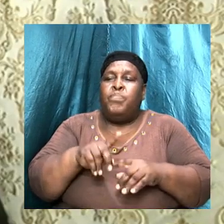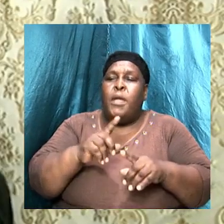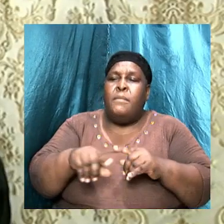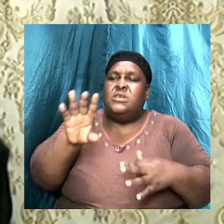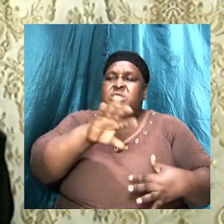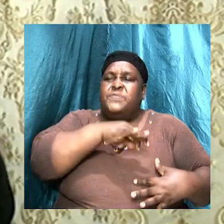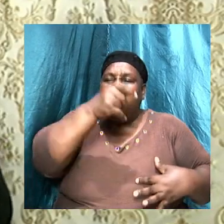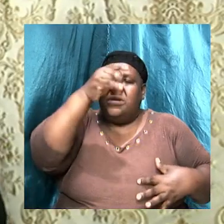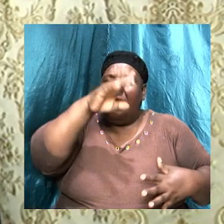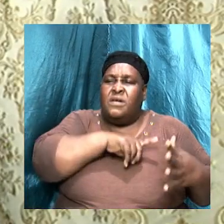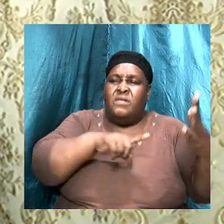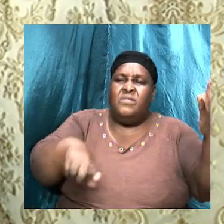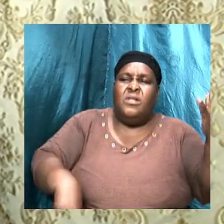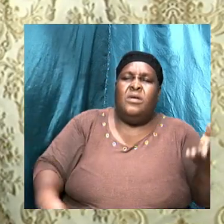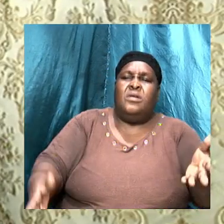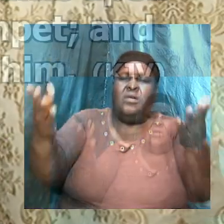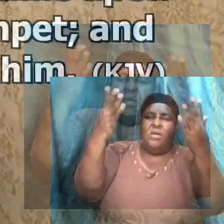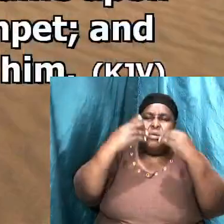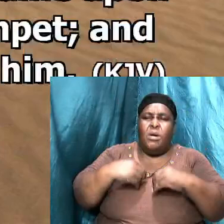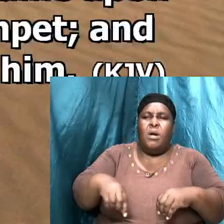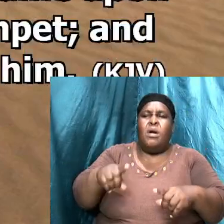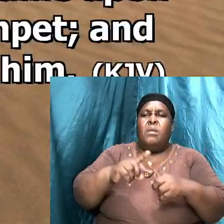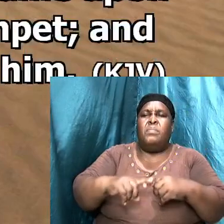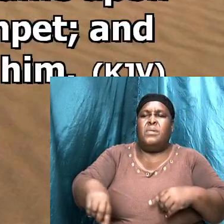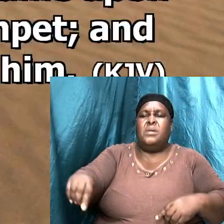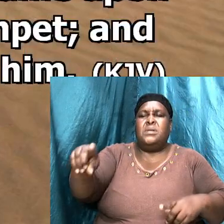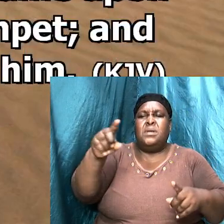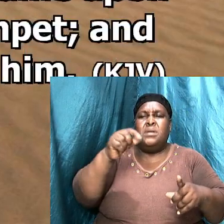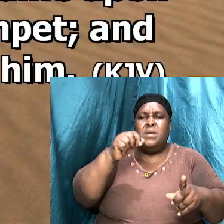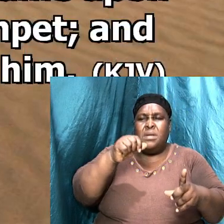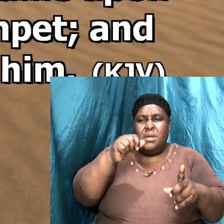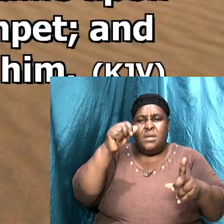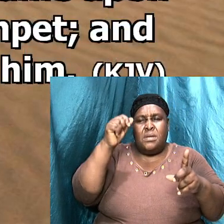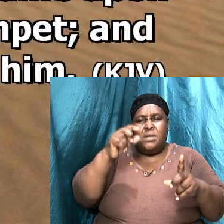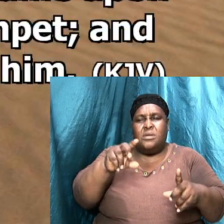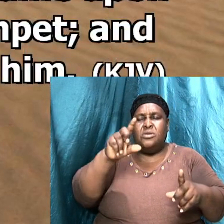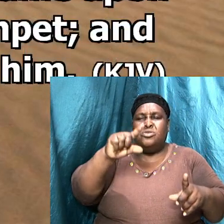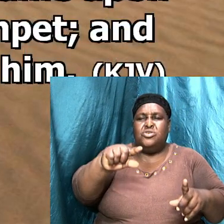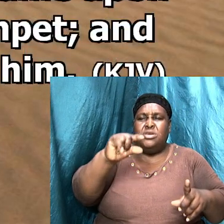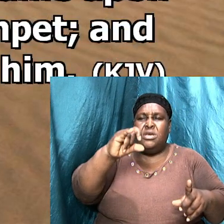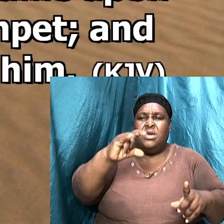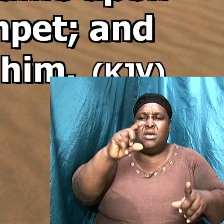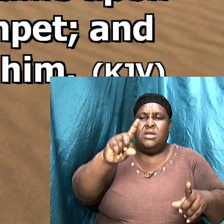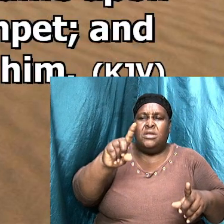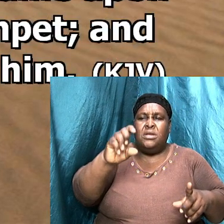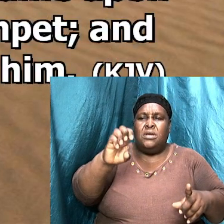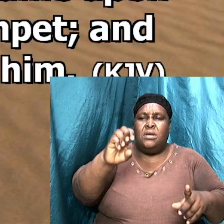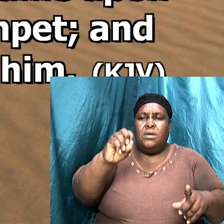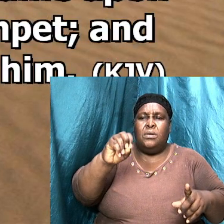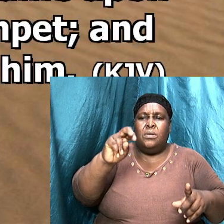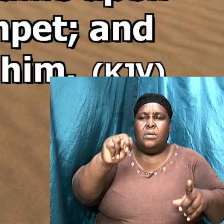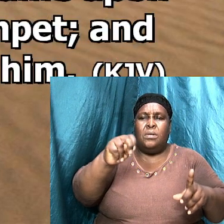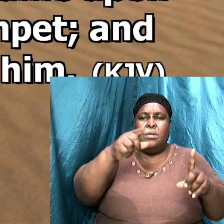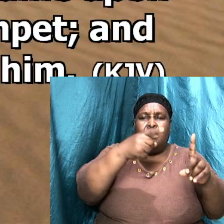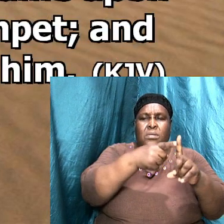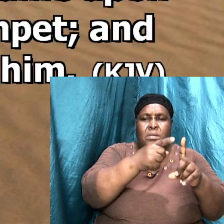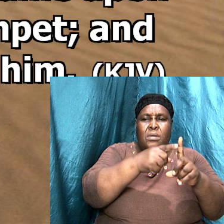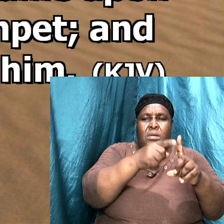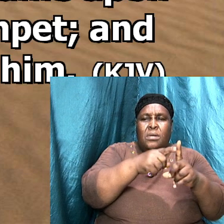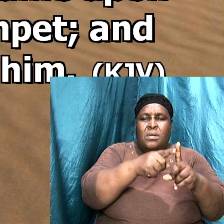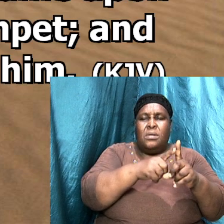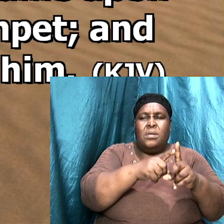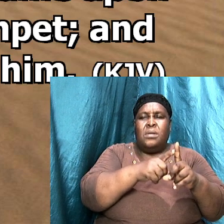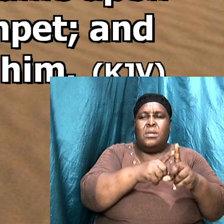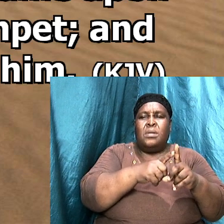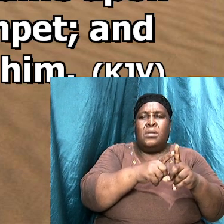But the Spirit of the Lord God came upon Gideon. So, Gideon was stretching wheat and,